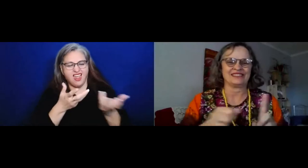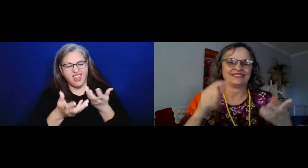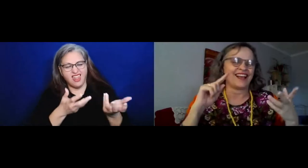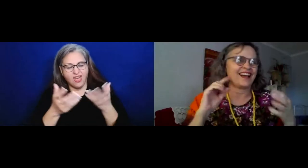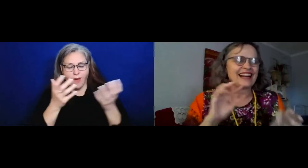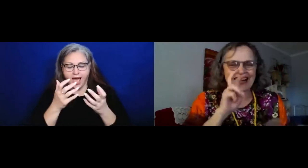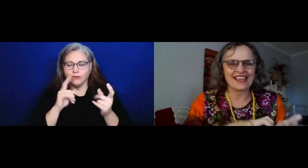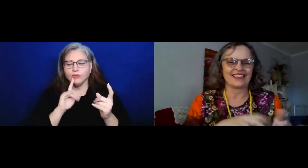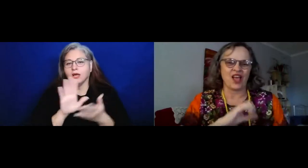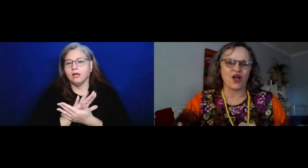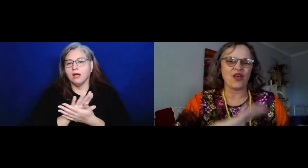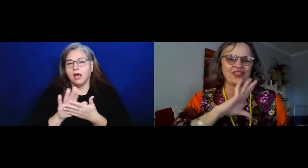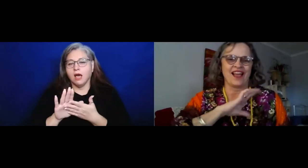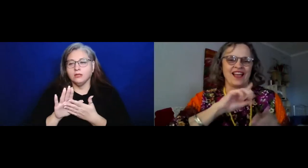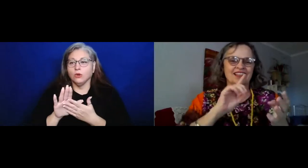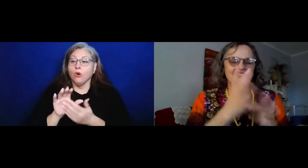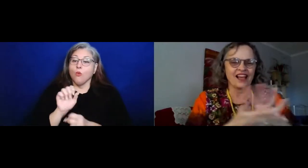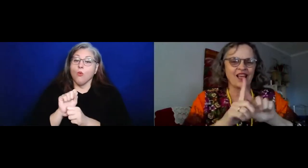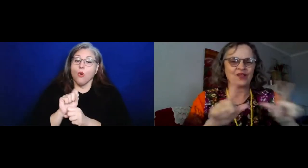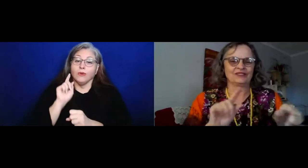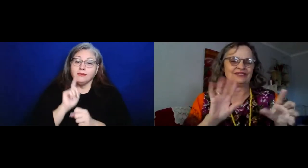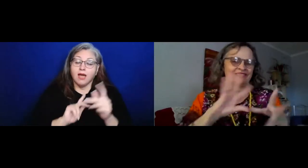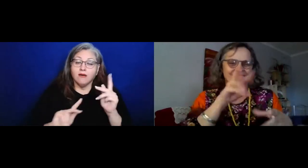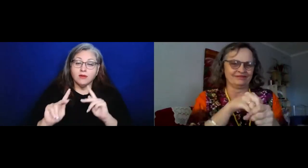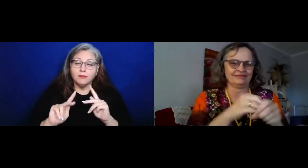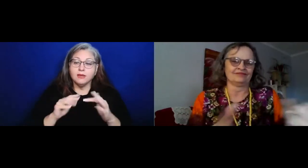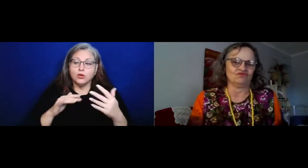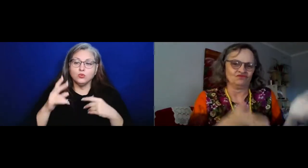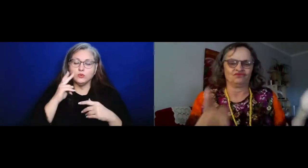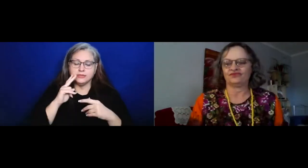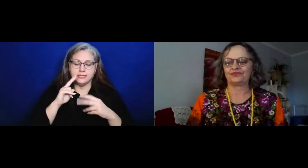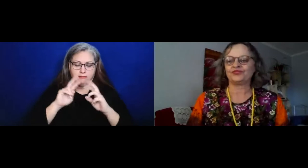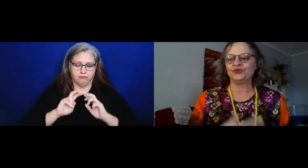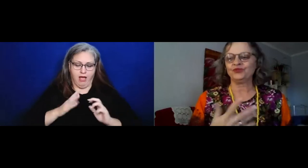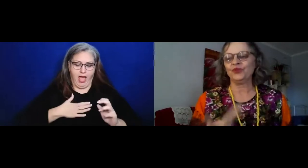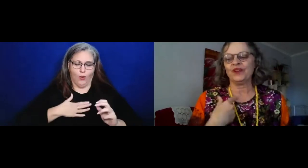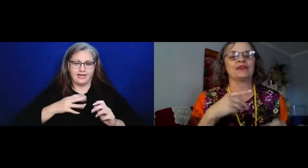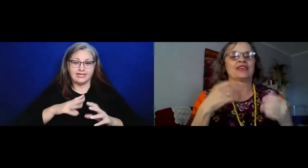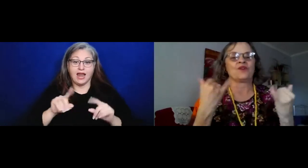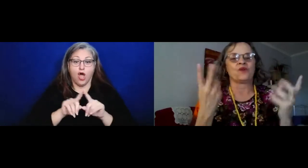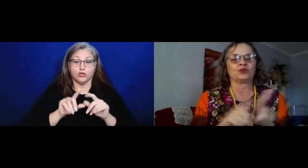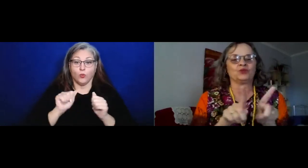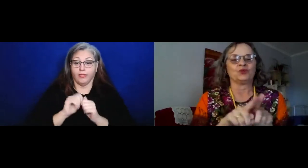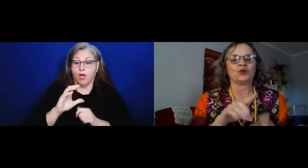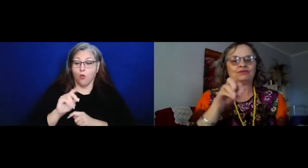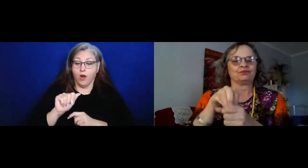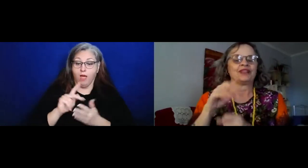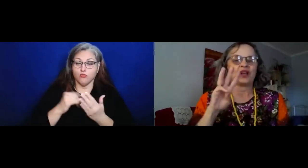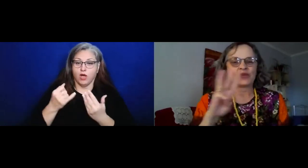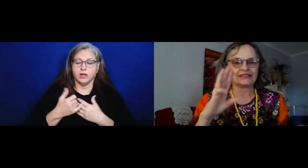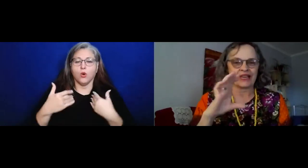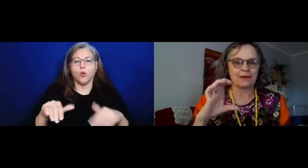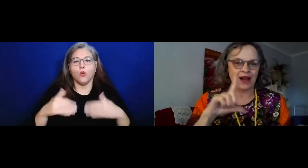It's nice to work with deaf people as deaf people, looking at our own needs. And now with the CODA project as well, very excited.